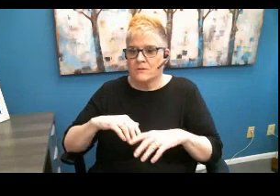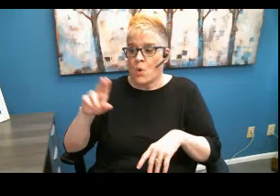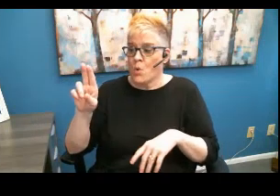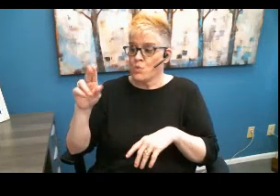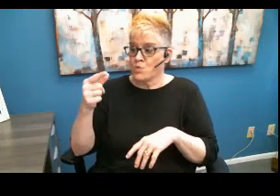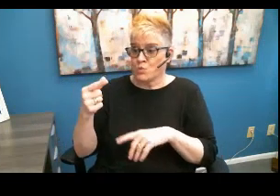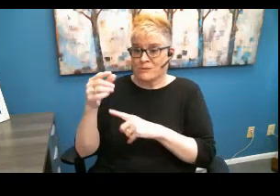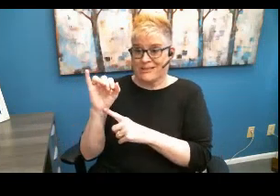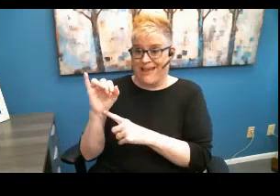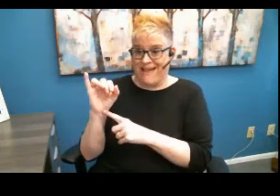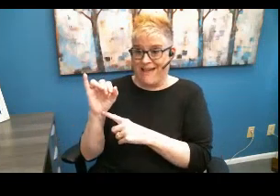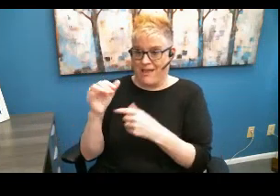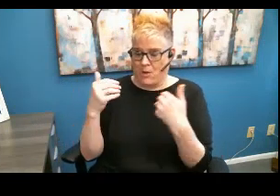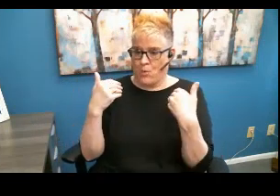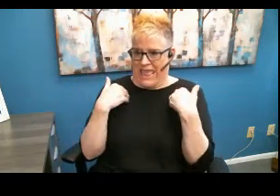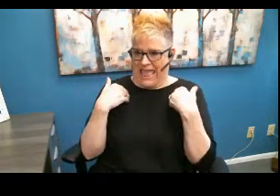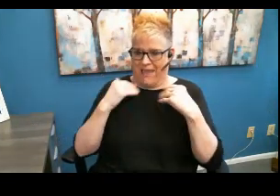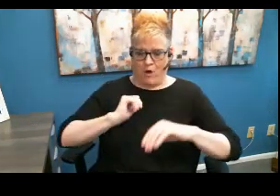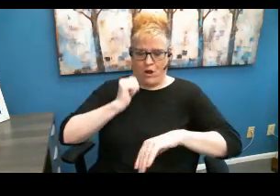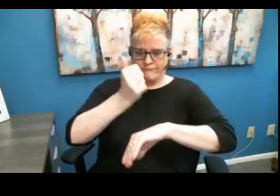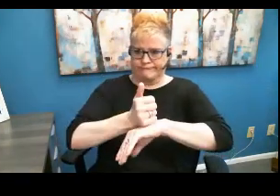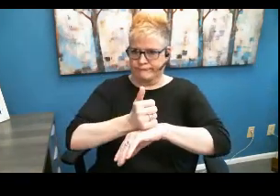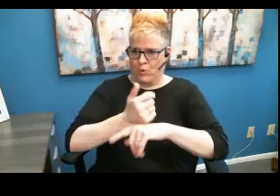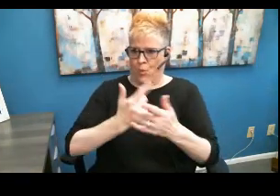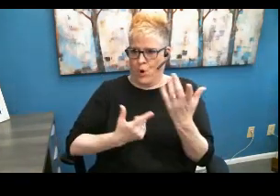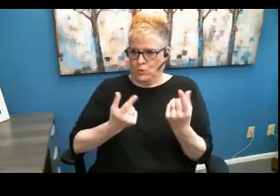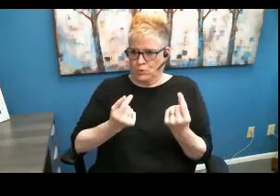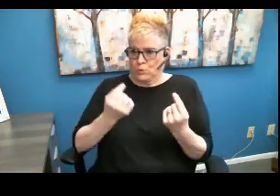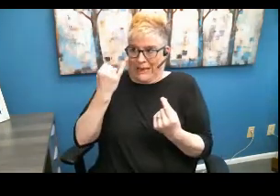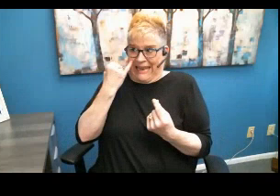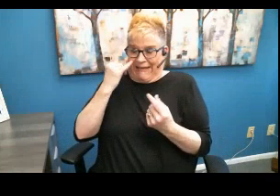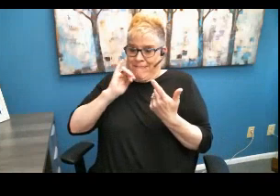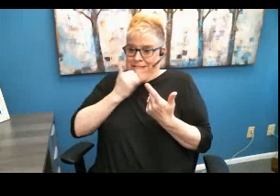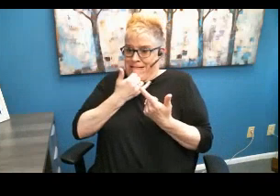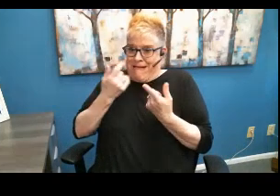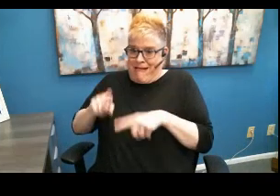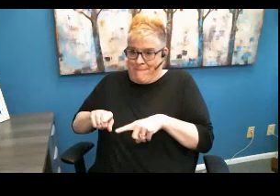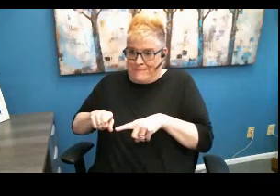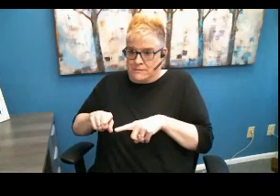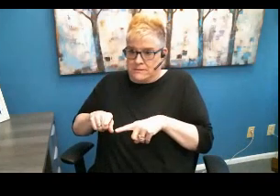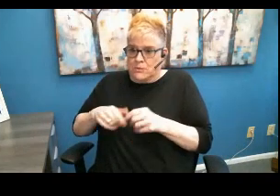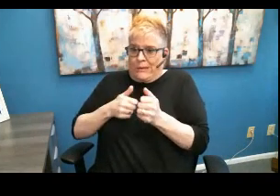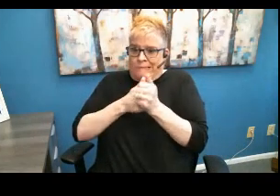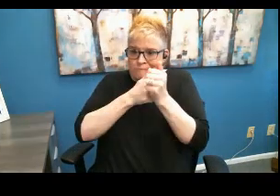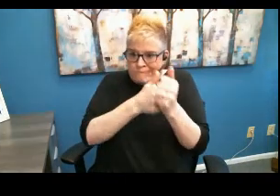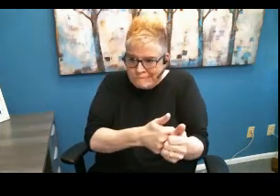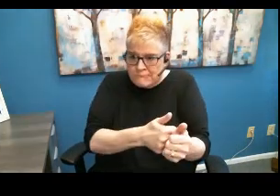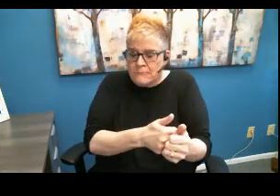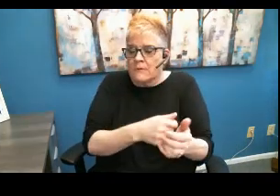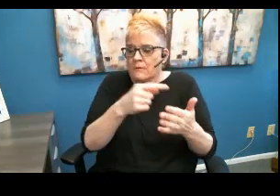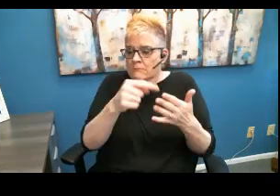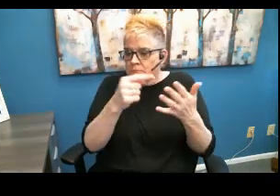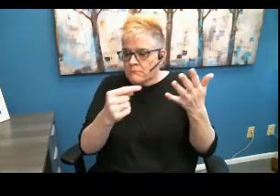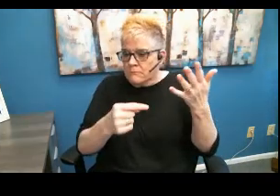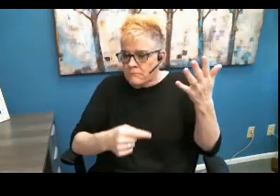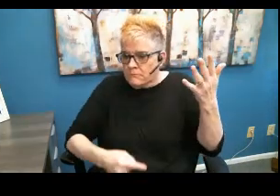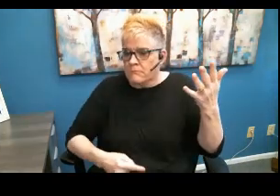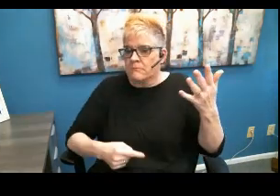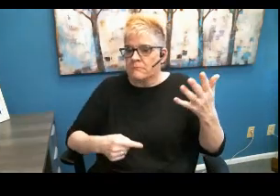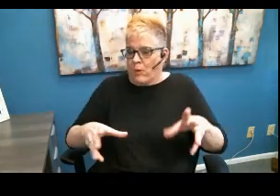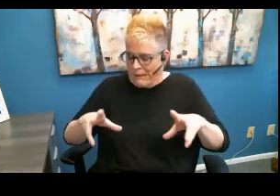we have our incident command structure and it follows the guidelines, and we've adopted this and done a lot of work over the